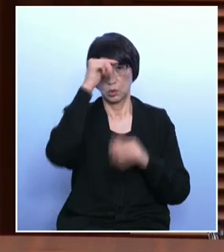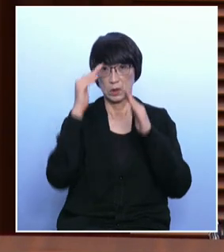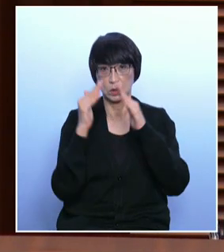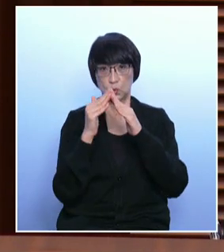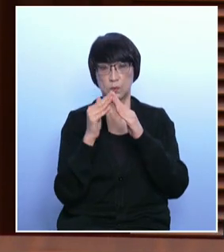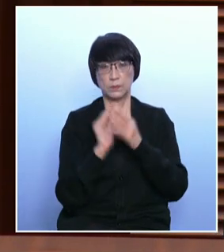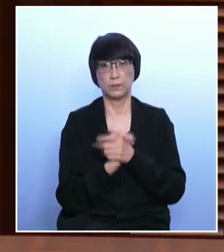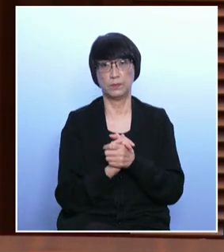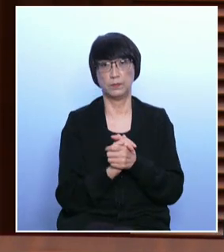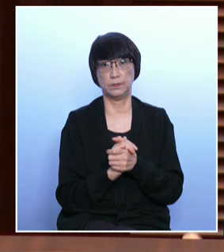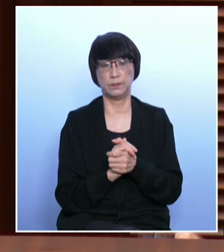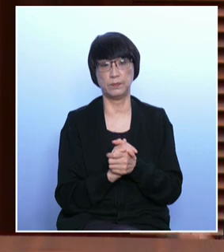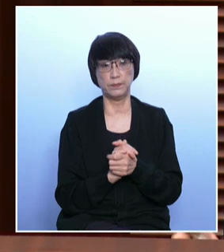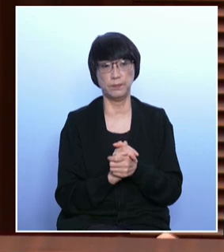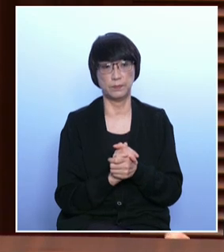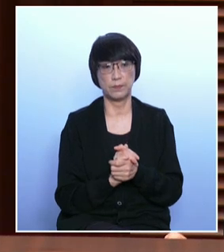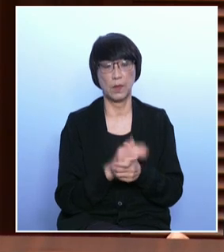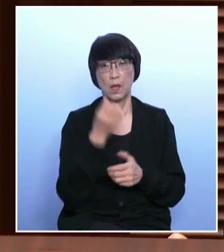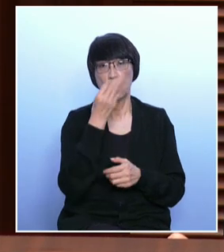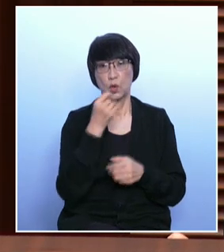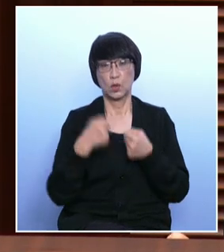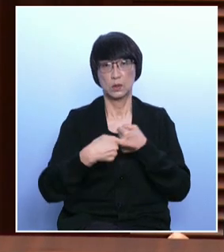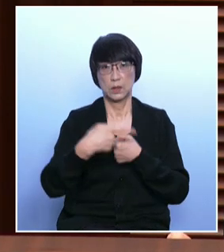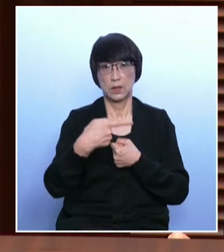When it comes to CMH,